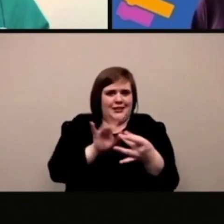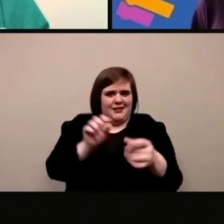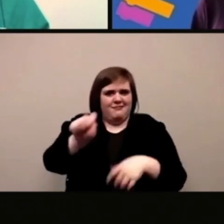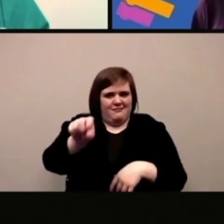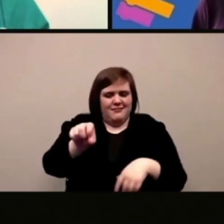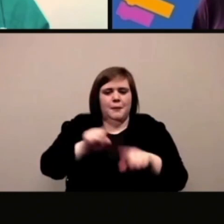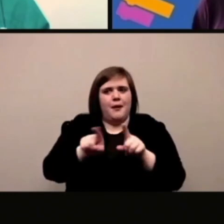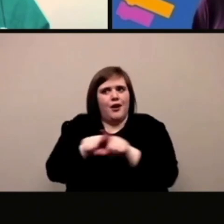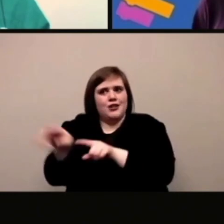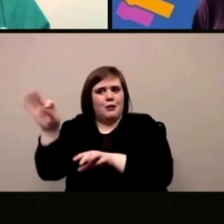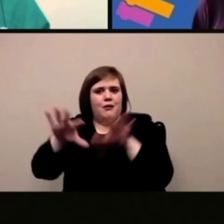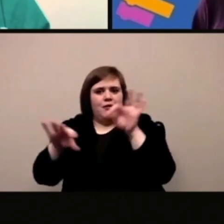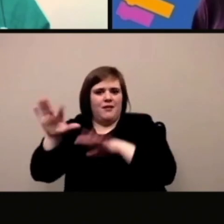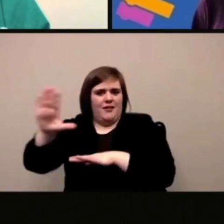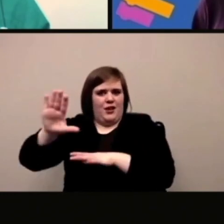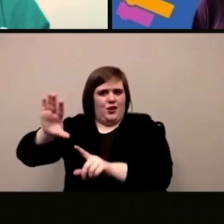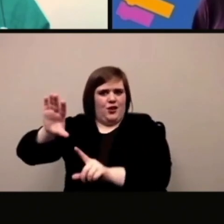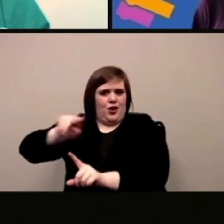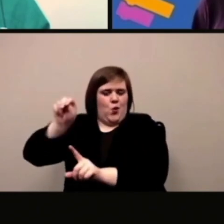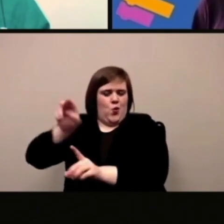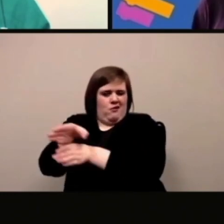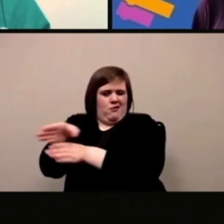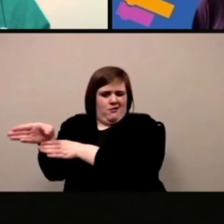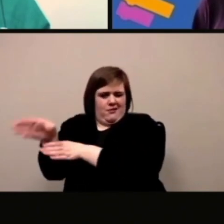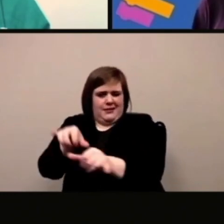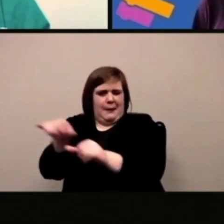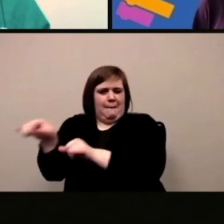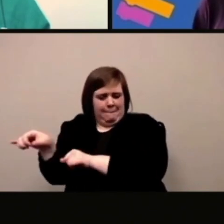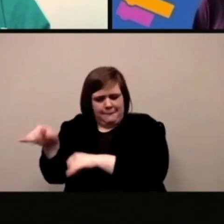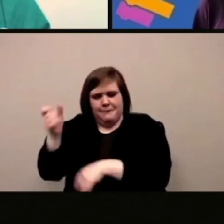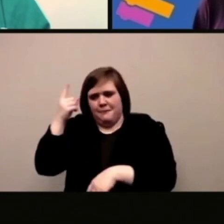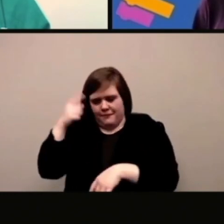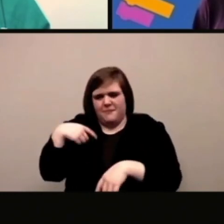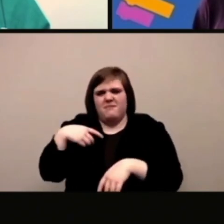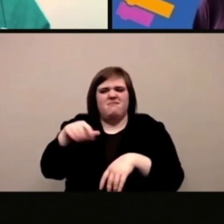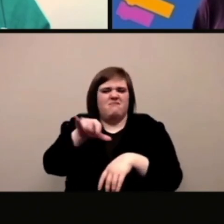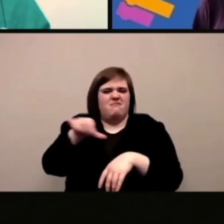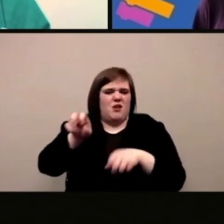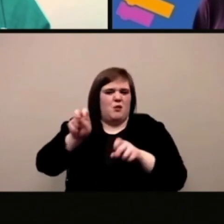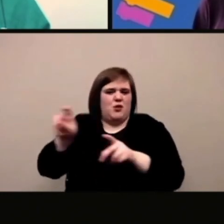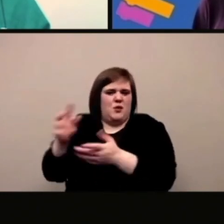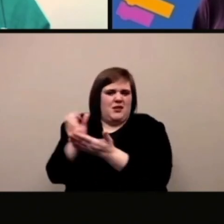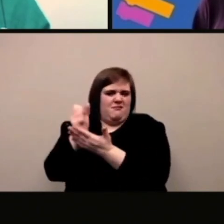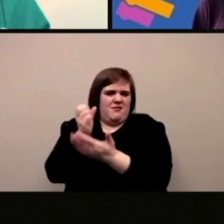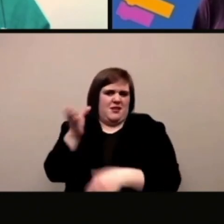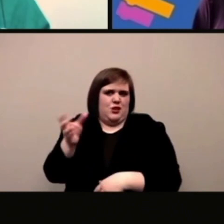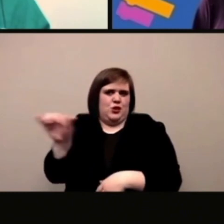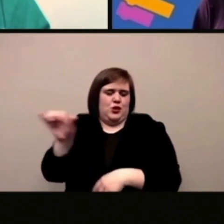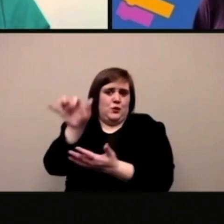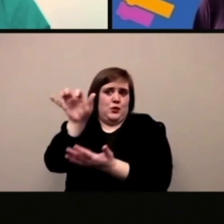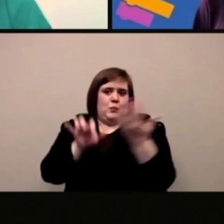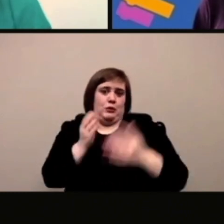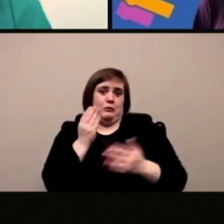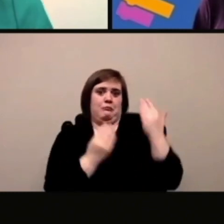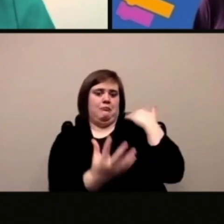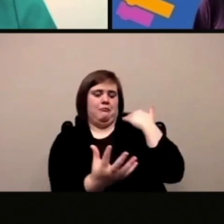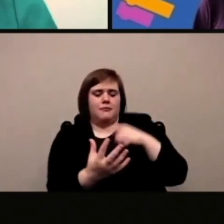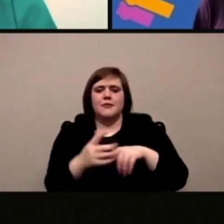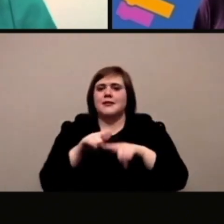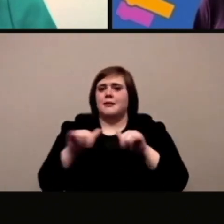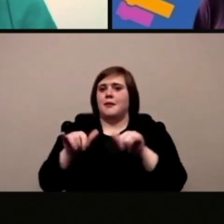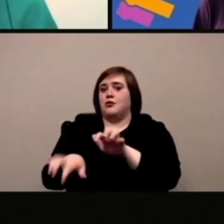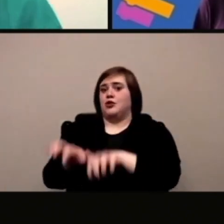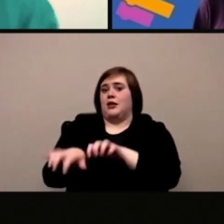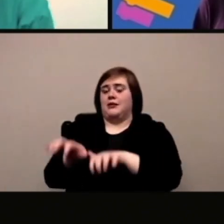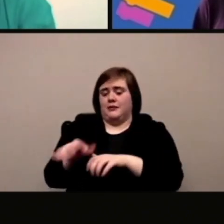things that they're doing that are in similar veins, similar opportunities there as well. Just be familiar as you're putting things in the chat.